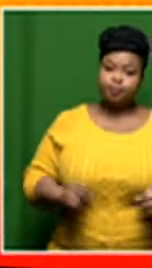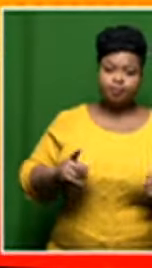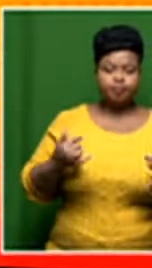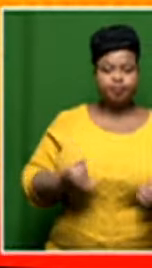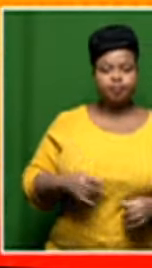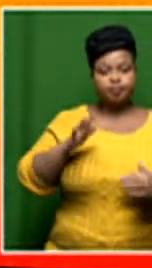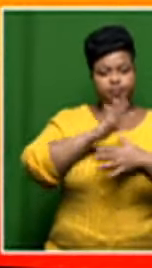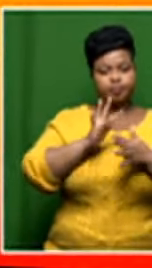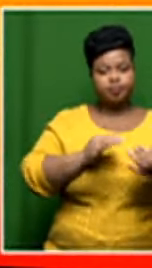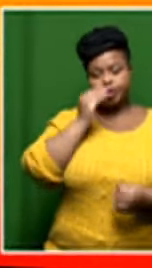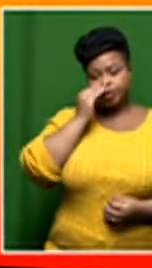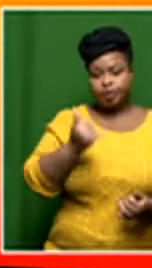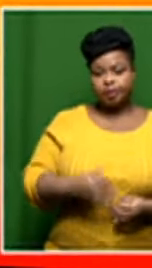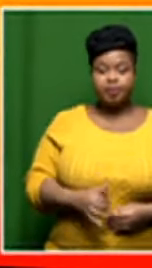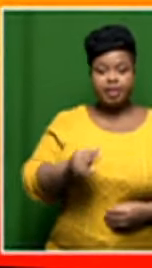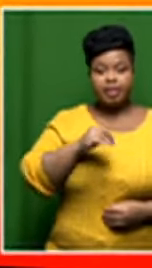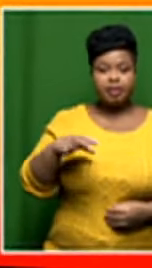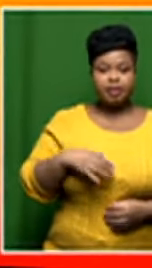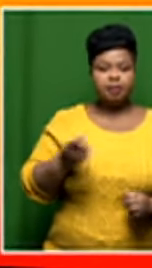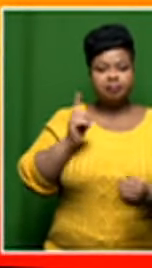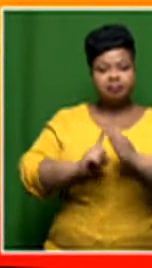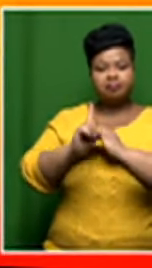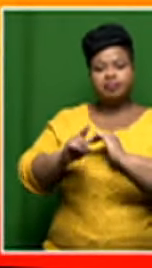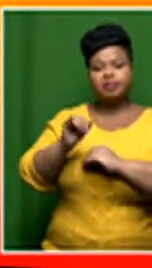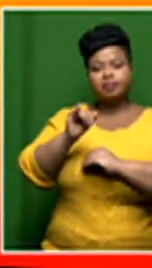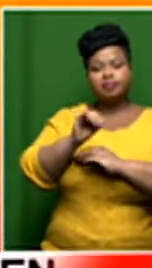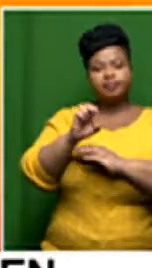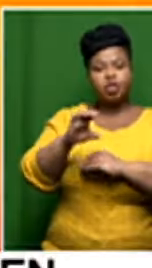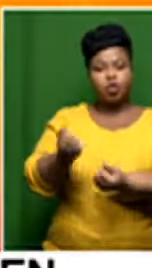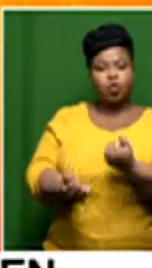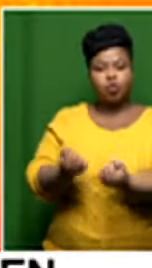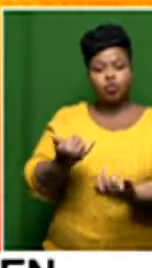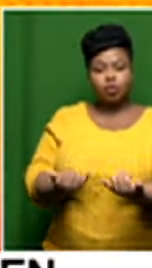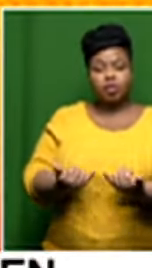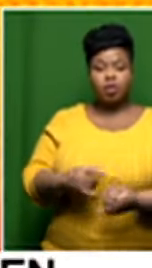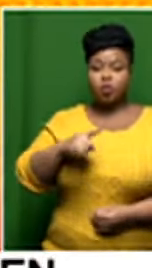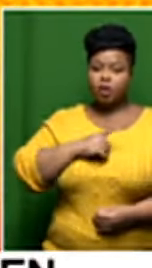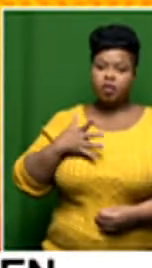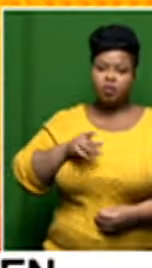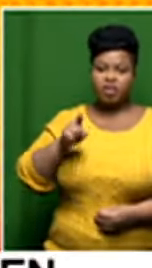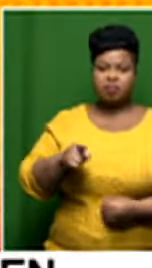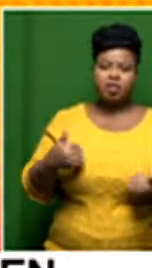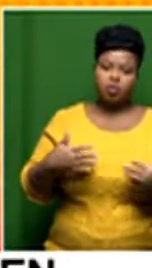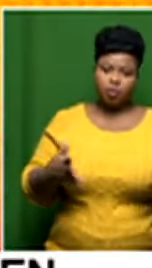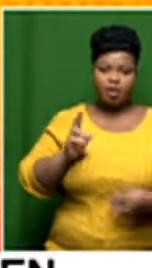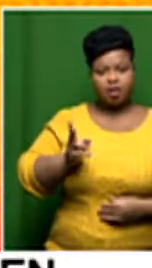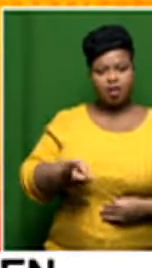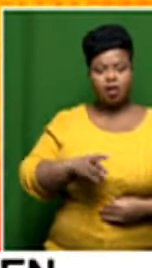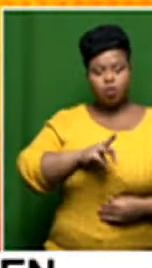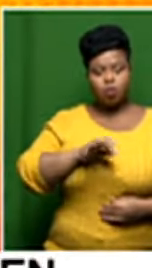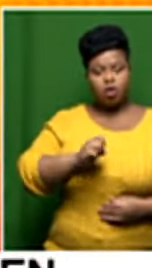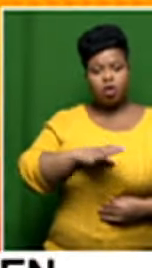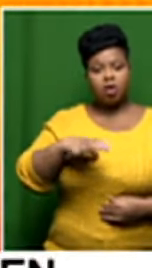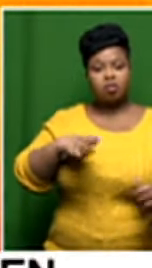All right, let's get into our headline bulletin now. The ANC will approach the Electoral Court today in a bid to get the IEC to reopen